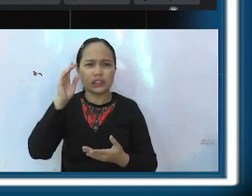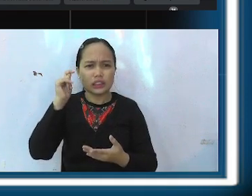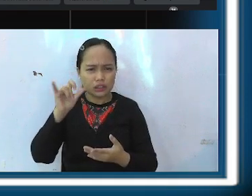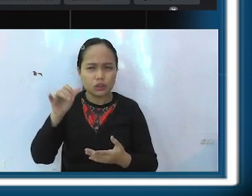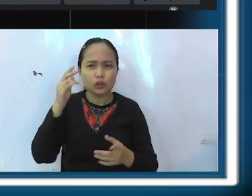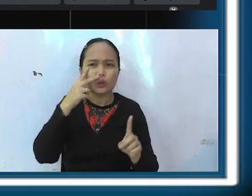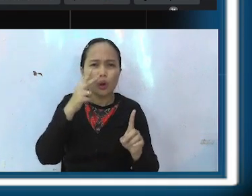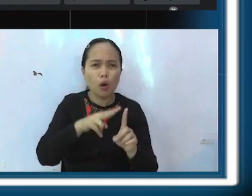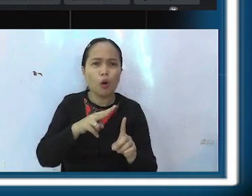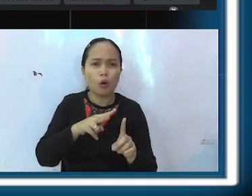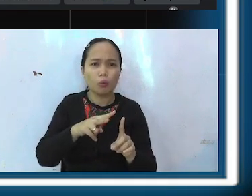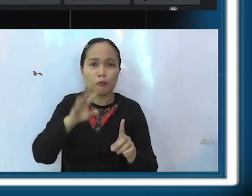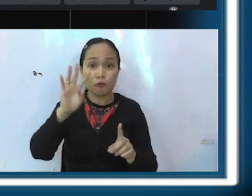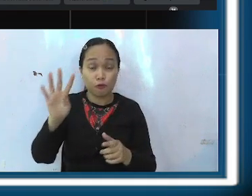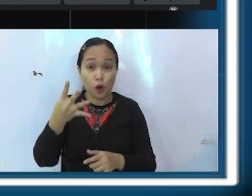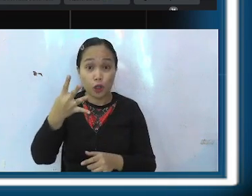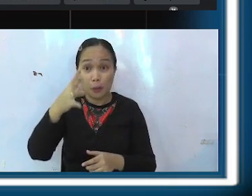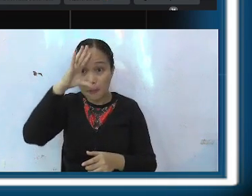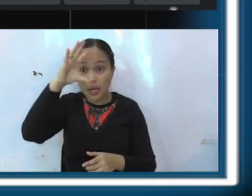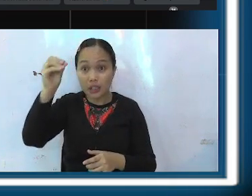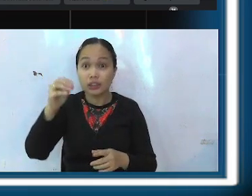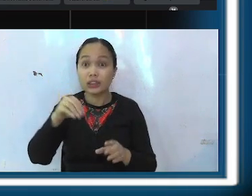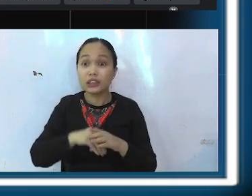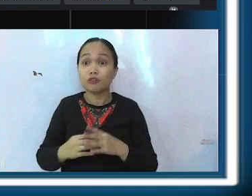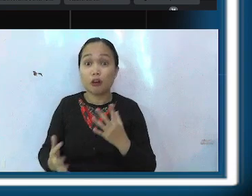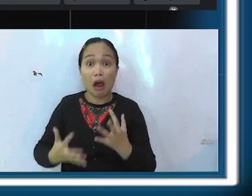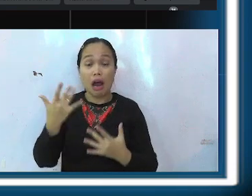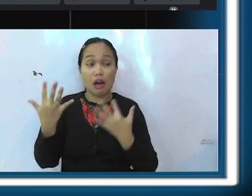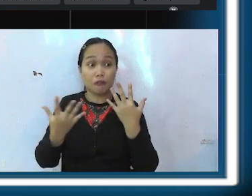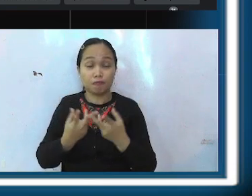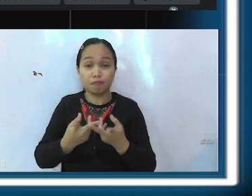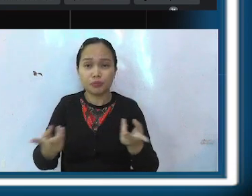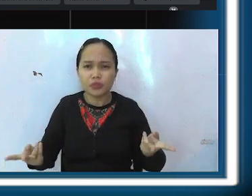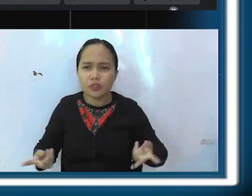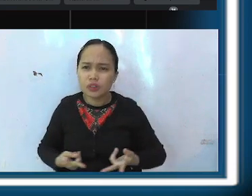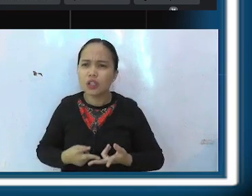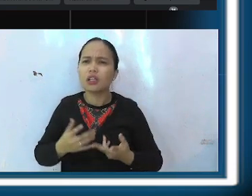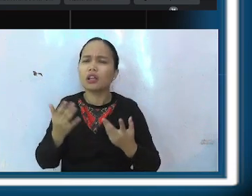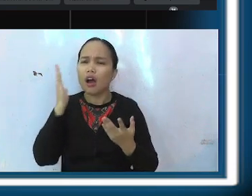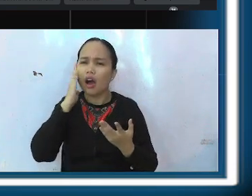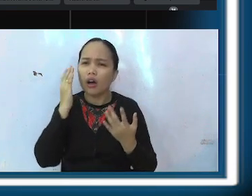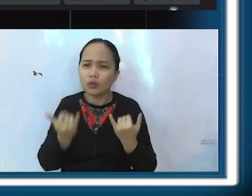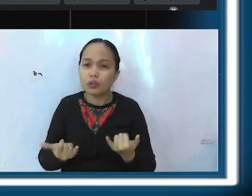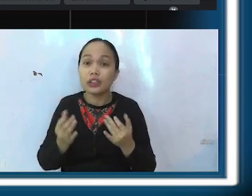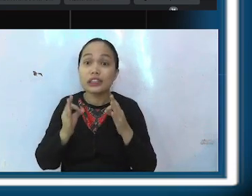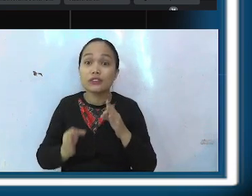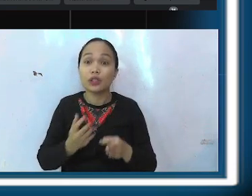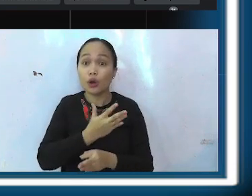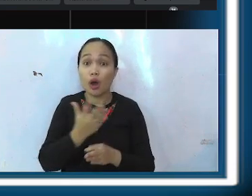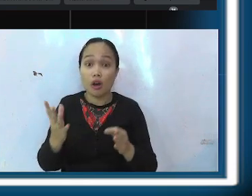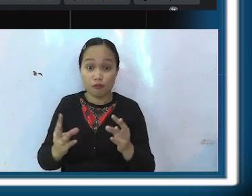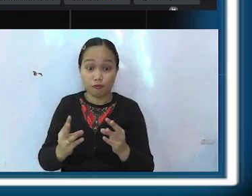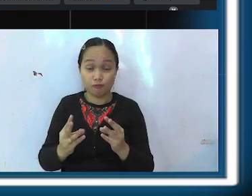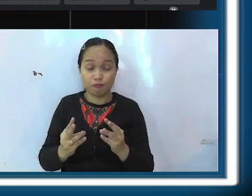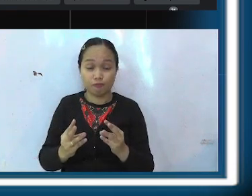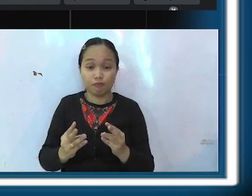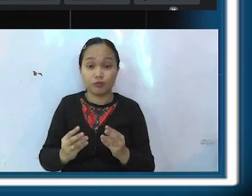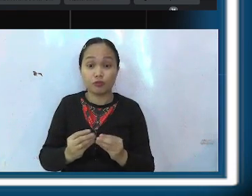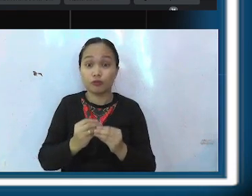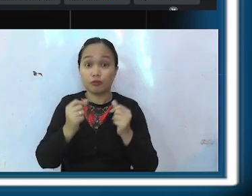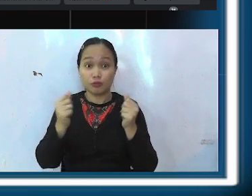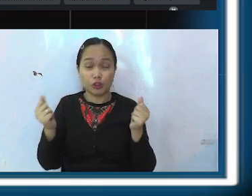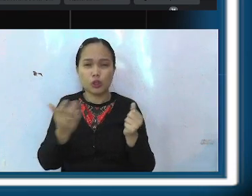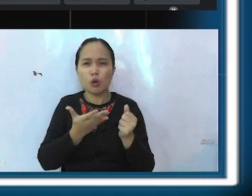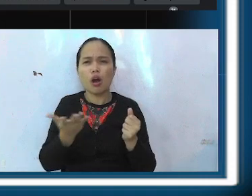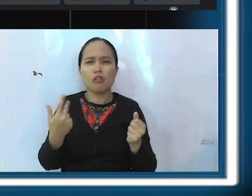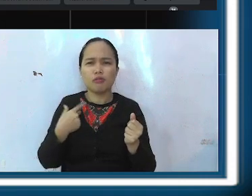in that fiery furnace. Oh, yeah, yeah. Amen. God did deliver them. Yeah. Listen, when you have resolve in your life to serve God,